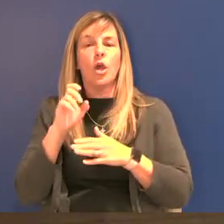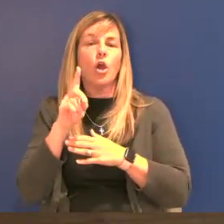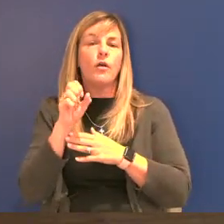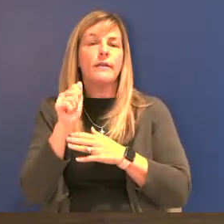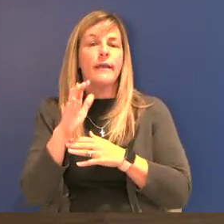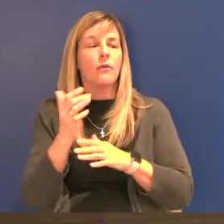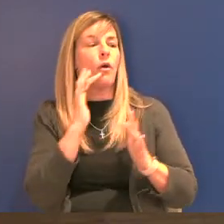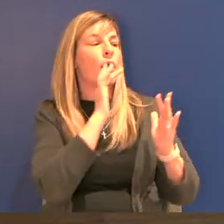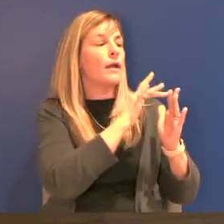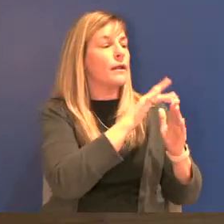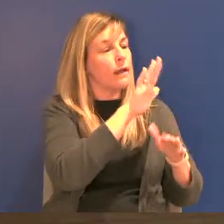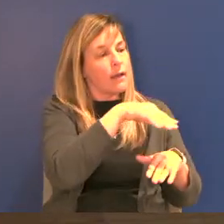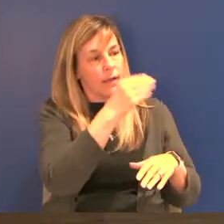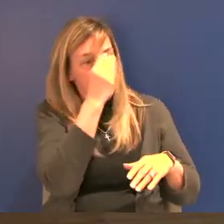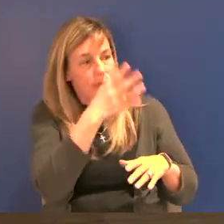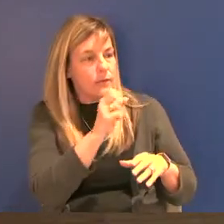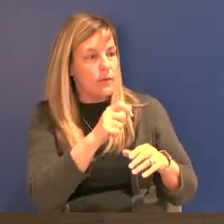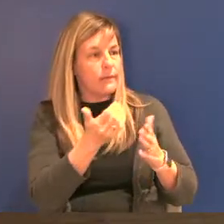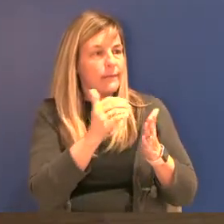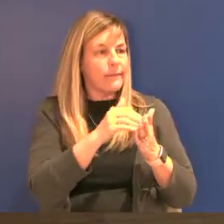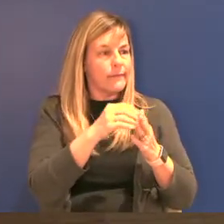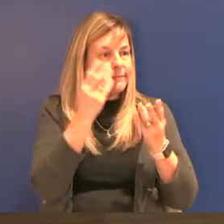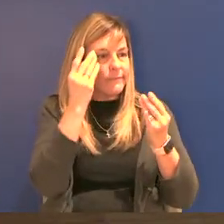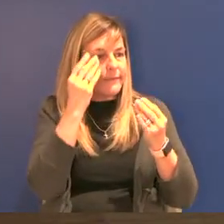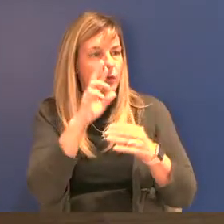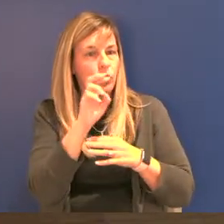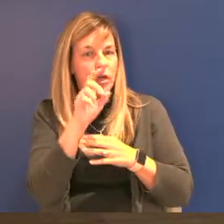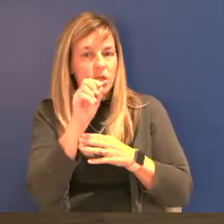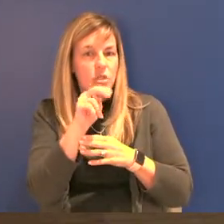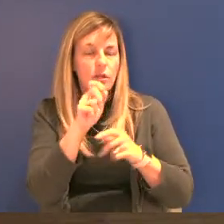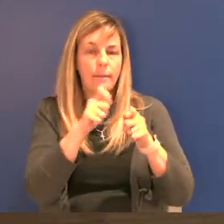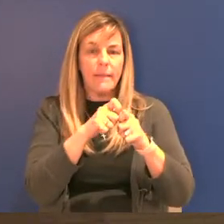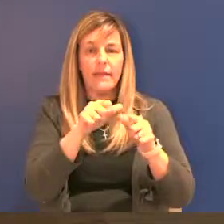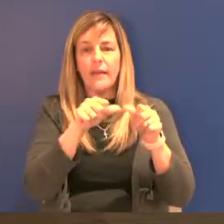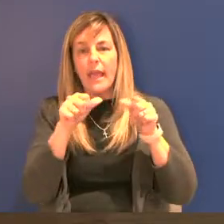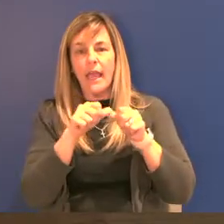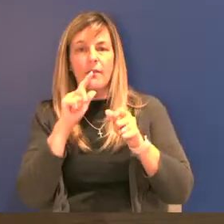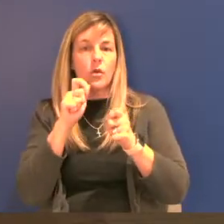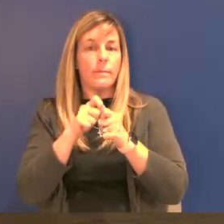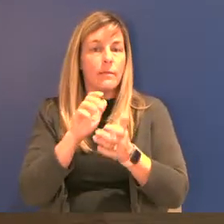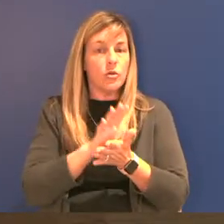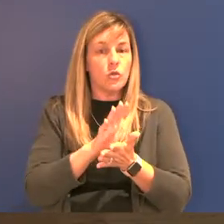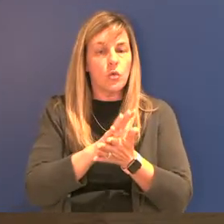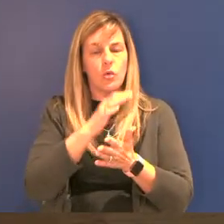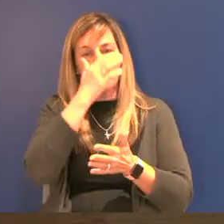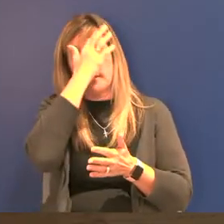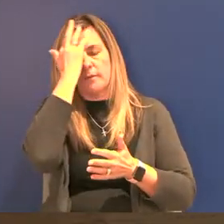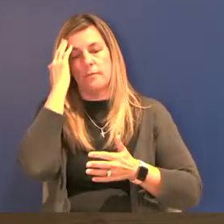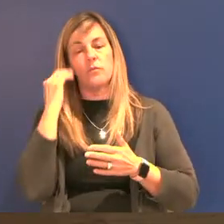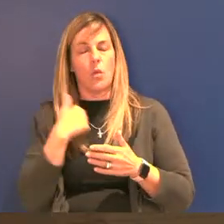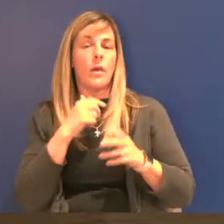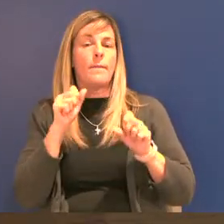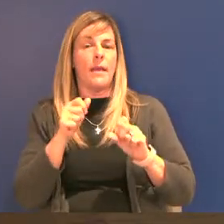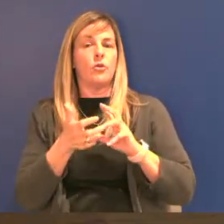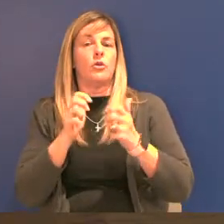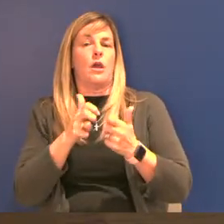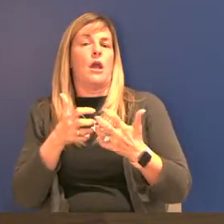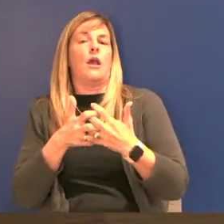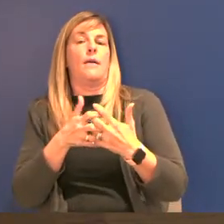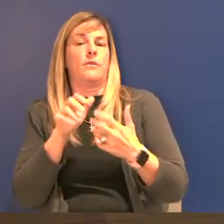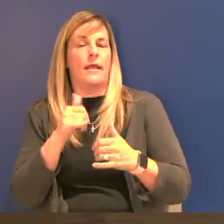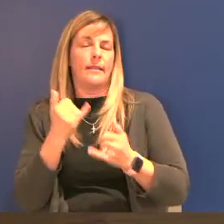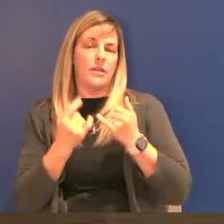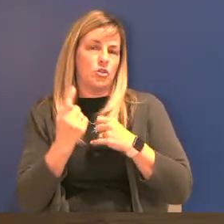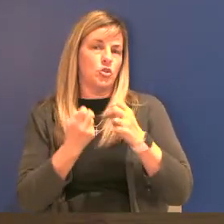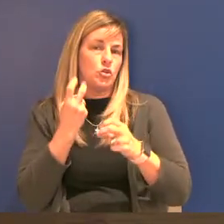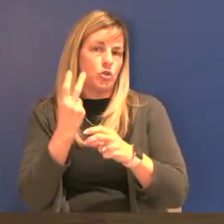us and say, can rethink rezoning a certain area for a particular school, and we have been able to accommodate that for the past 2